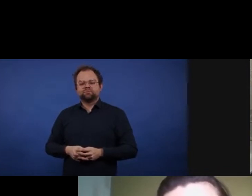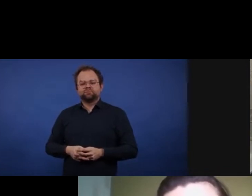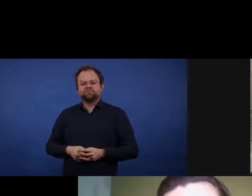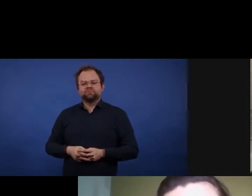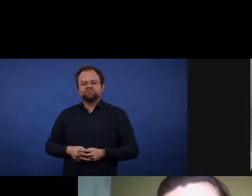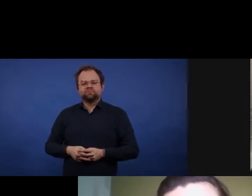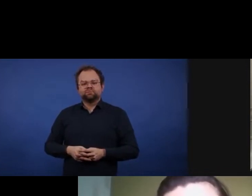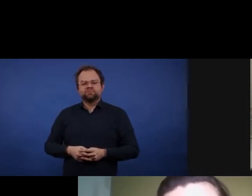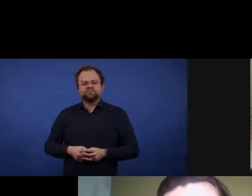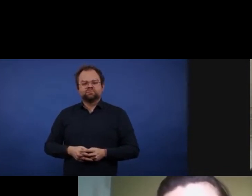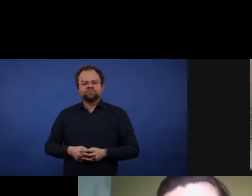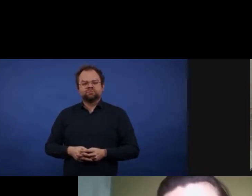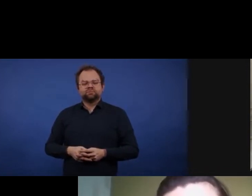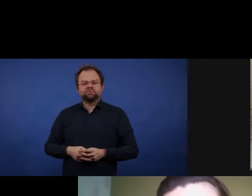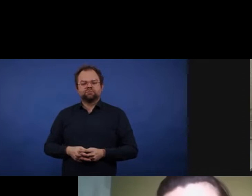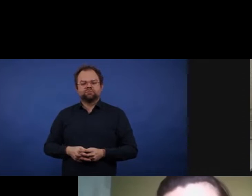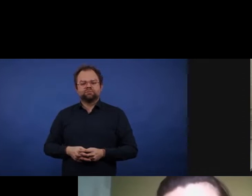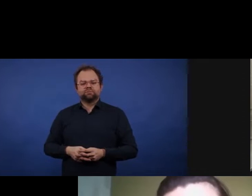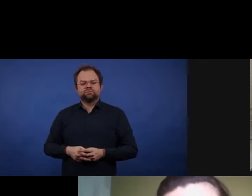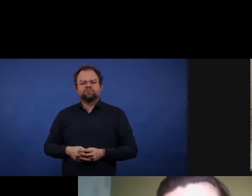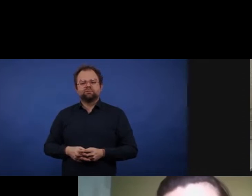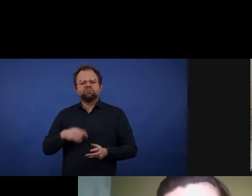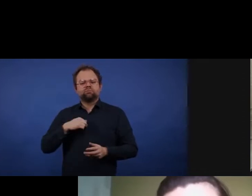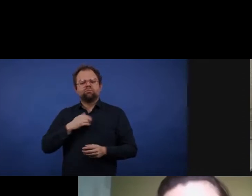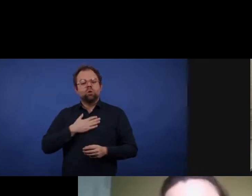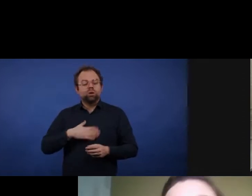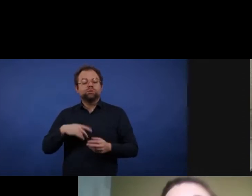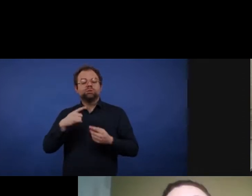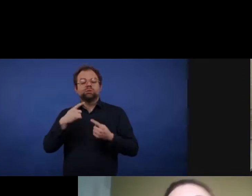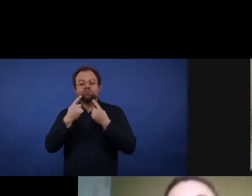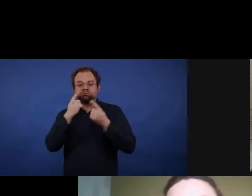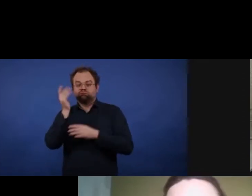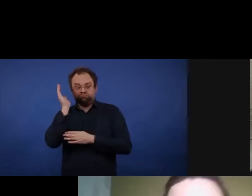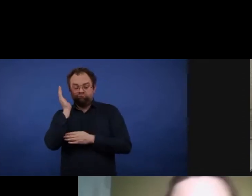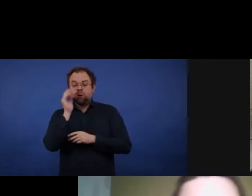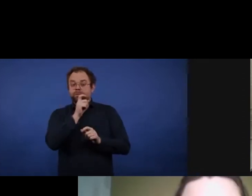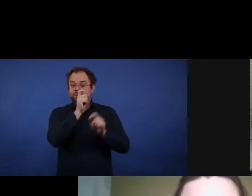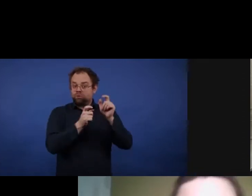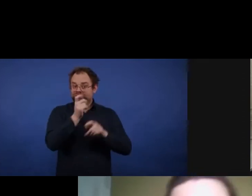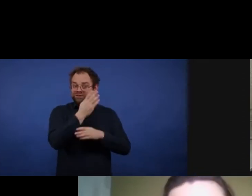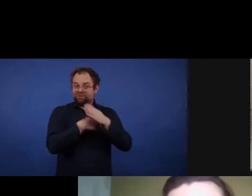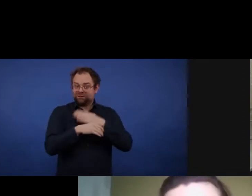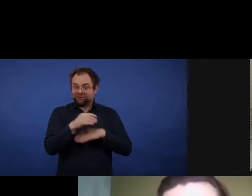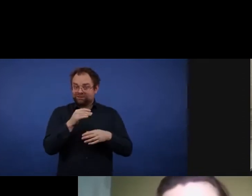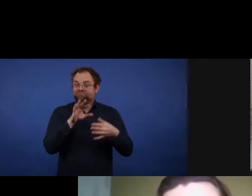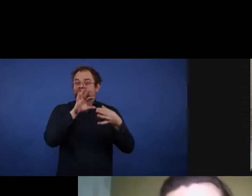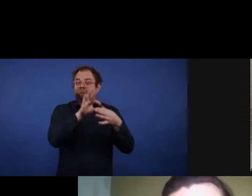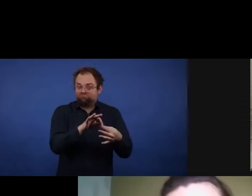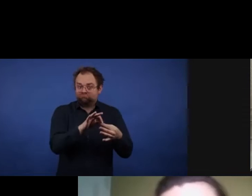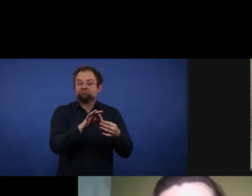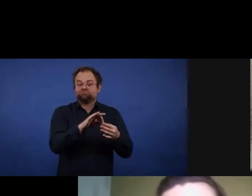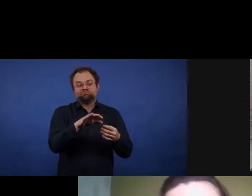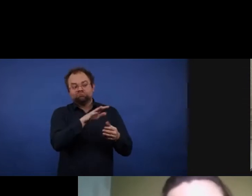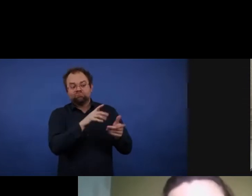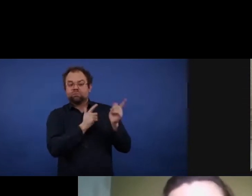people with disability in areas of conflict. Of course, it's very difficult to summarize everything in a short period of time when